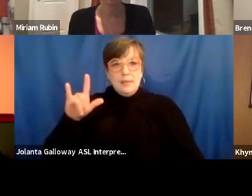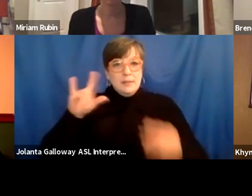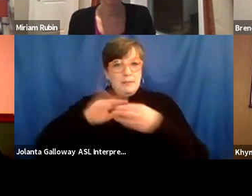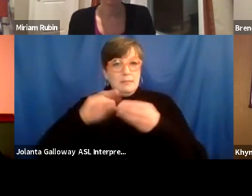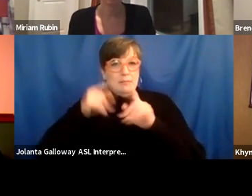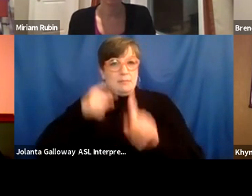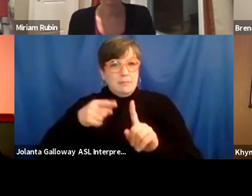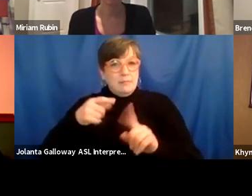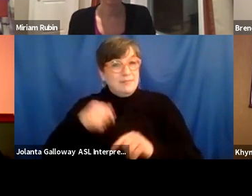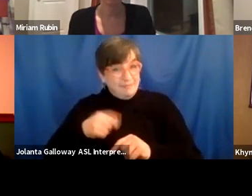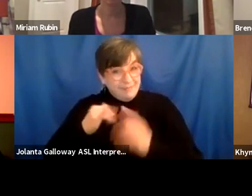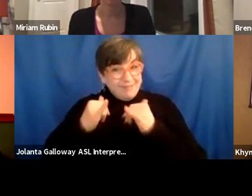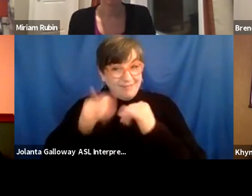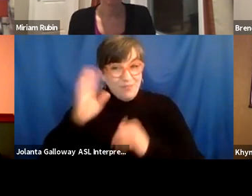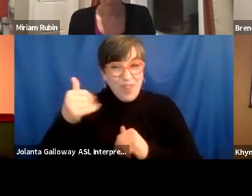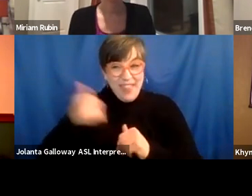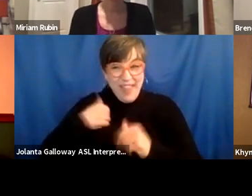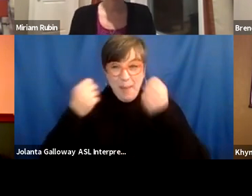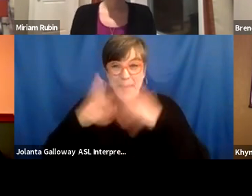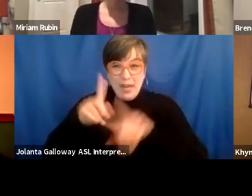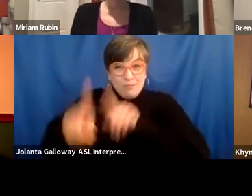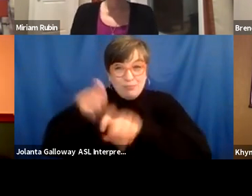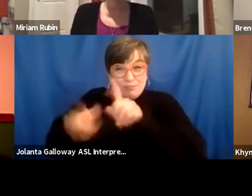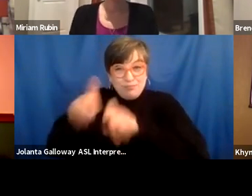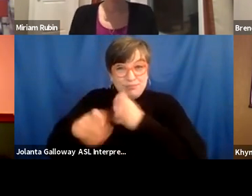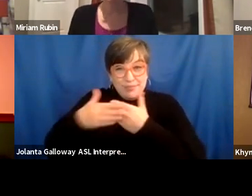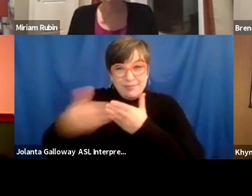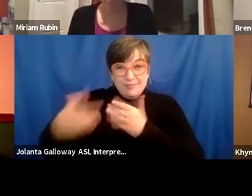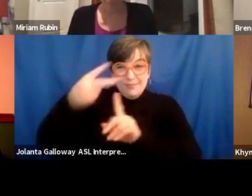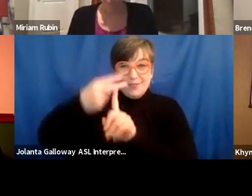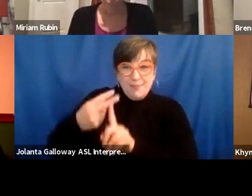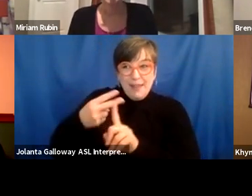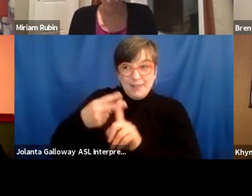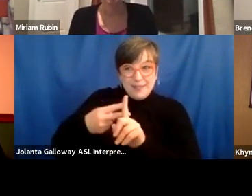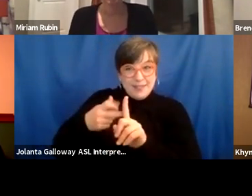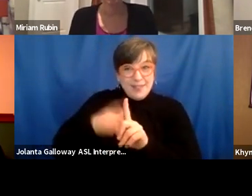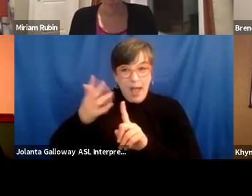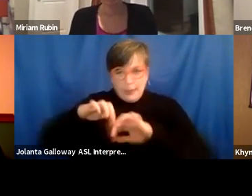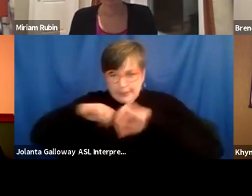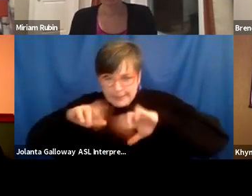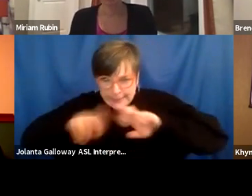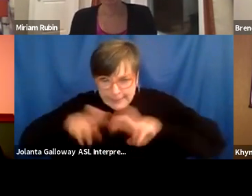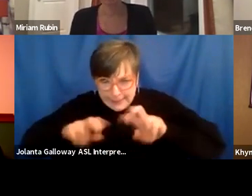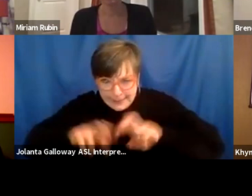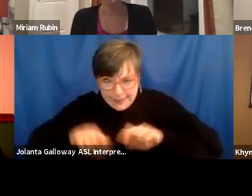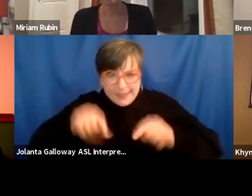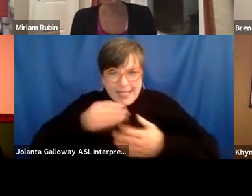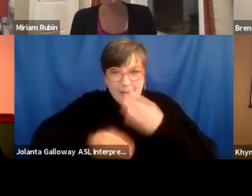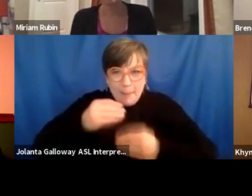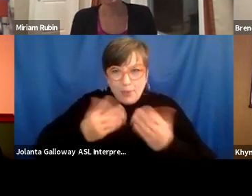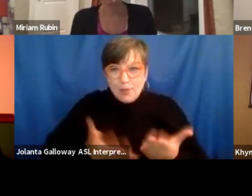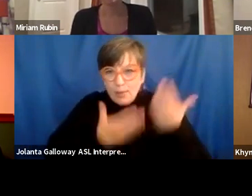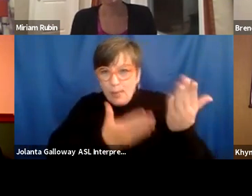I will too have a lot of questions over the next 2 months as I dig into this this budget